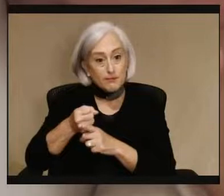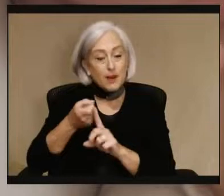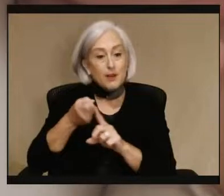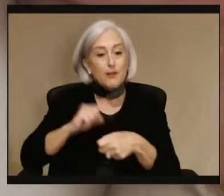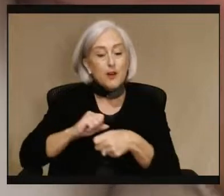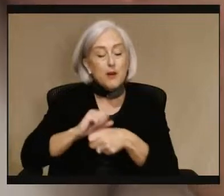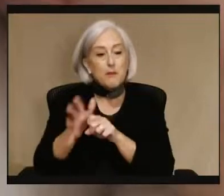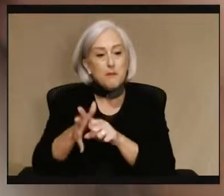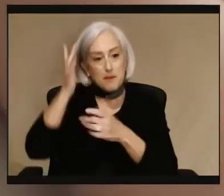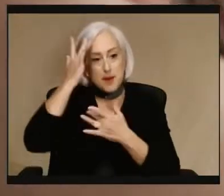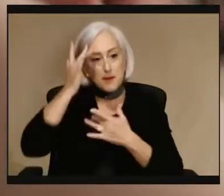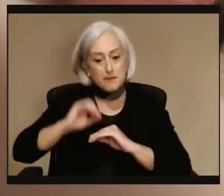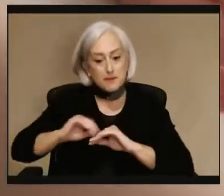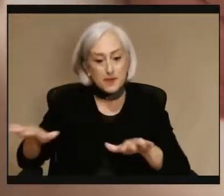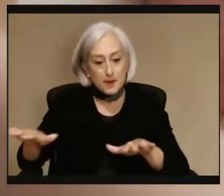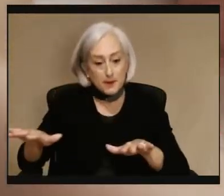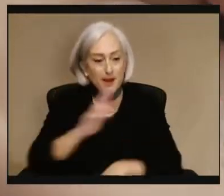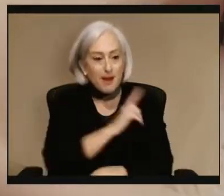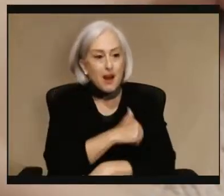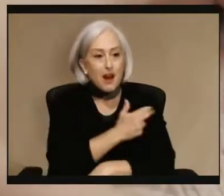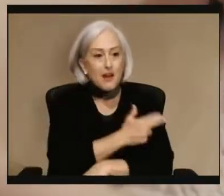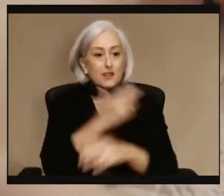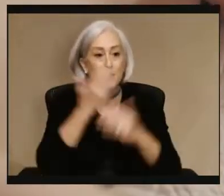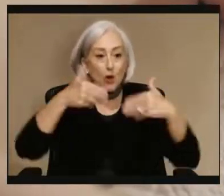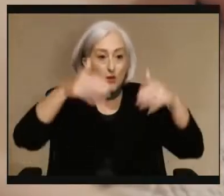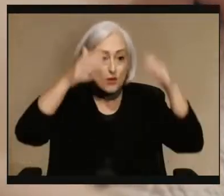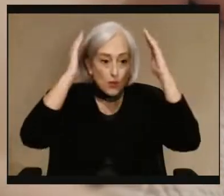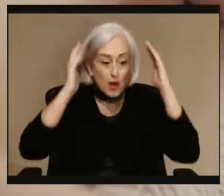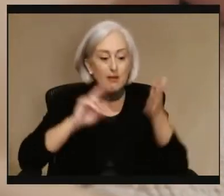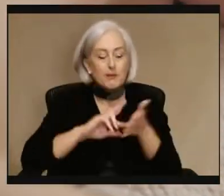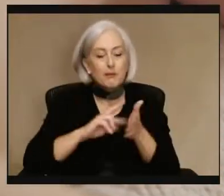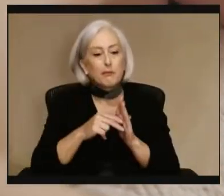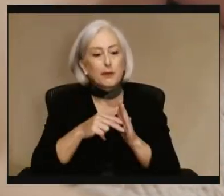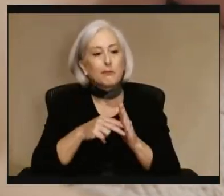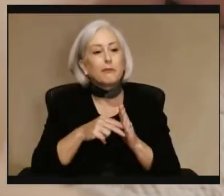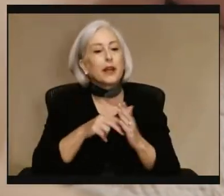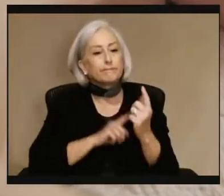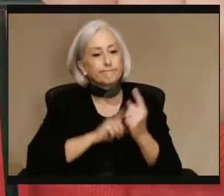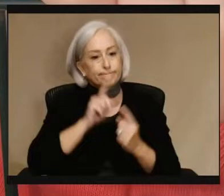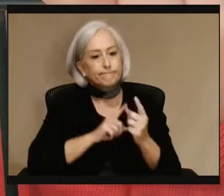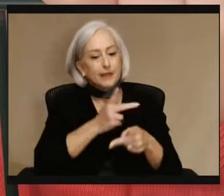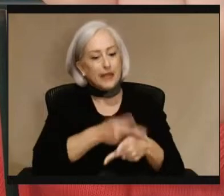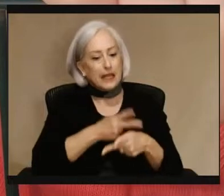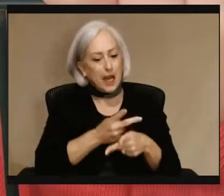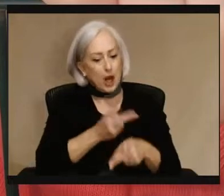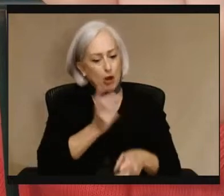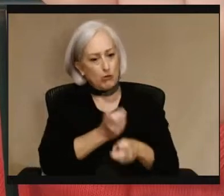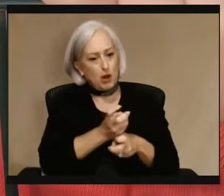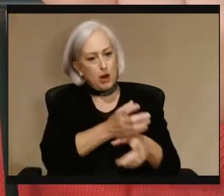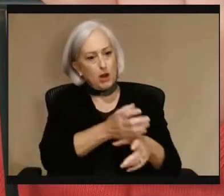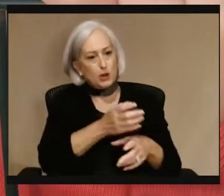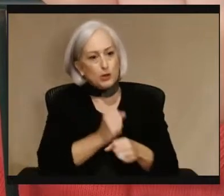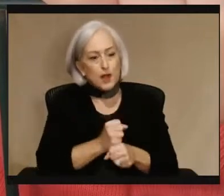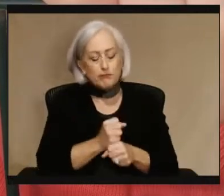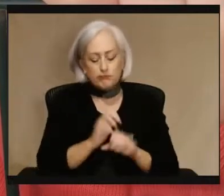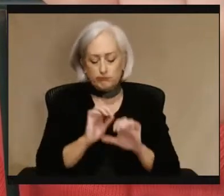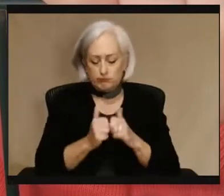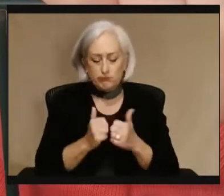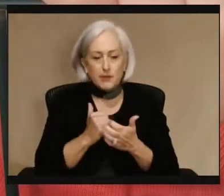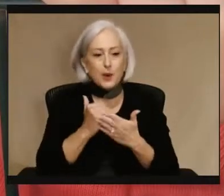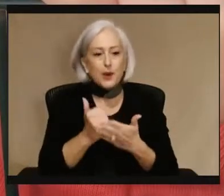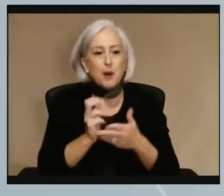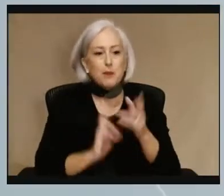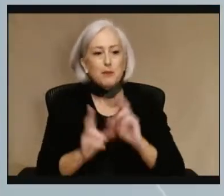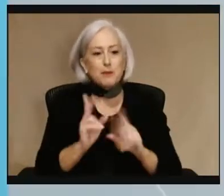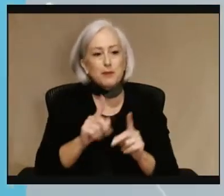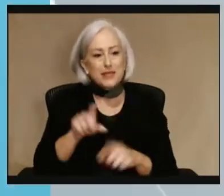been overwhelmed, making in-person care harder to access. So how do we help those who need it? That's coming up this morning on the Morning Medical